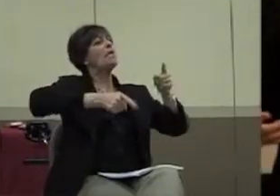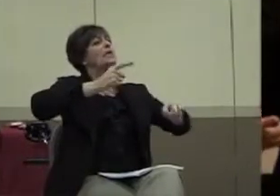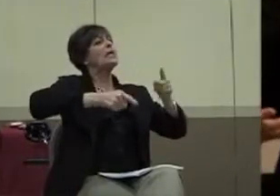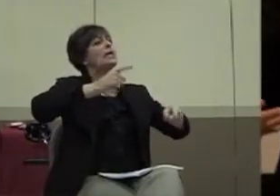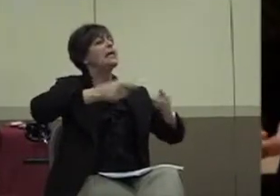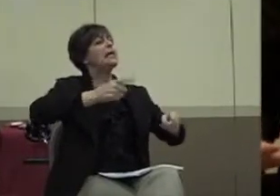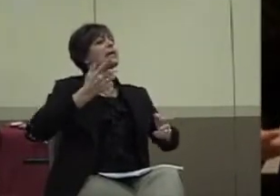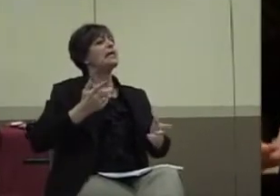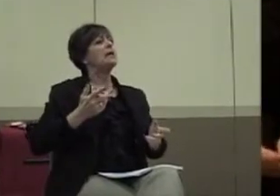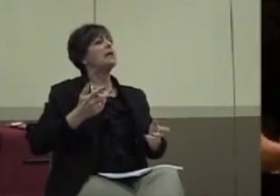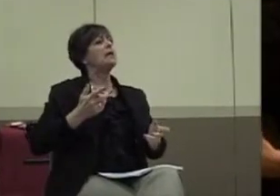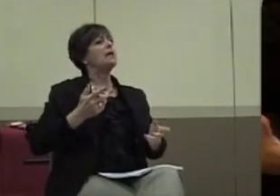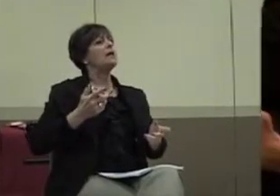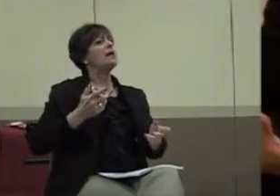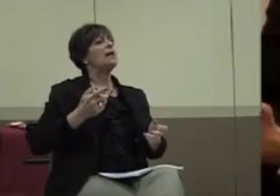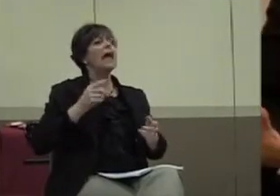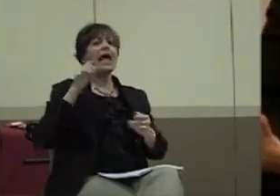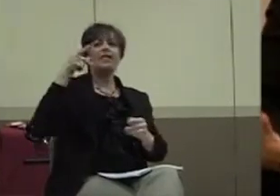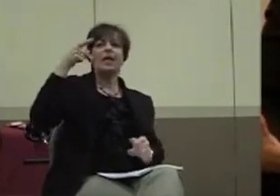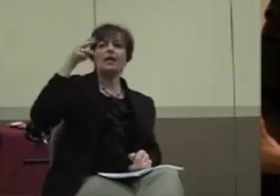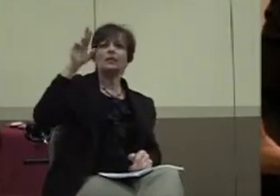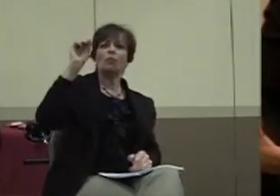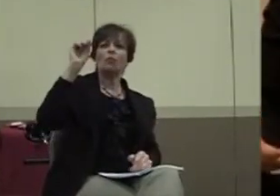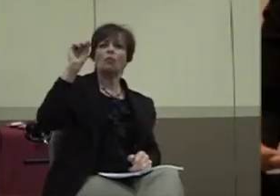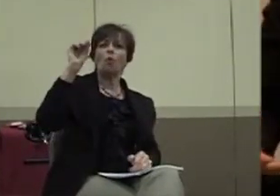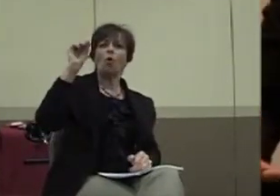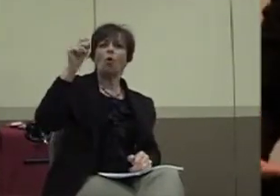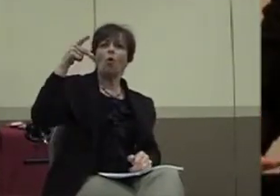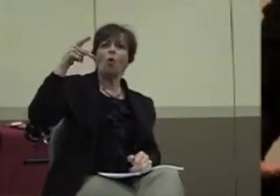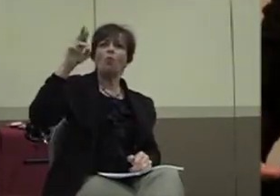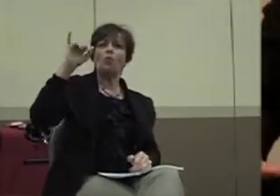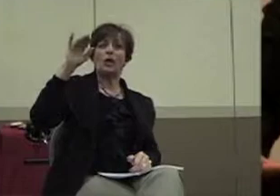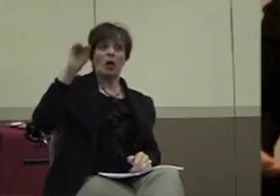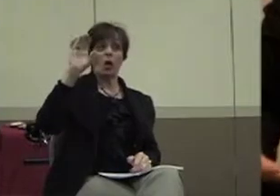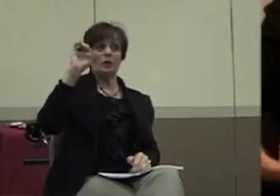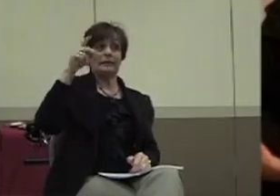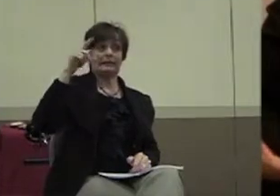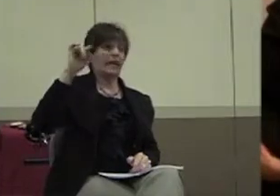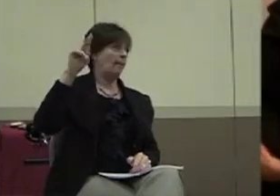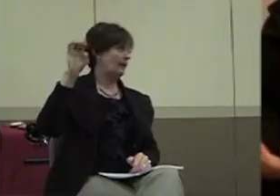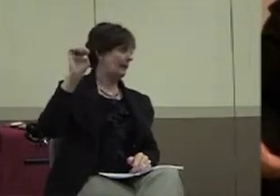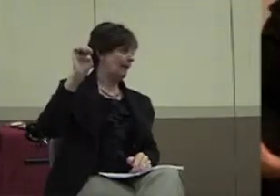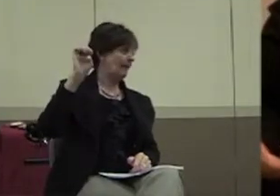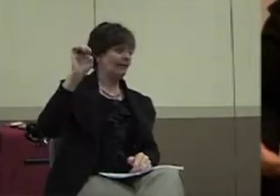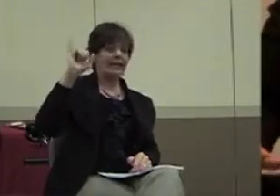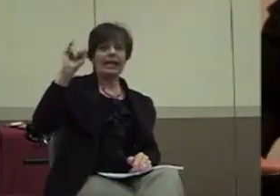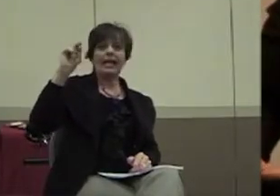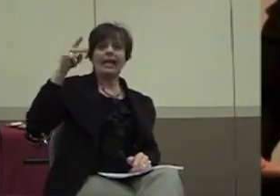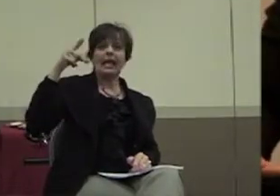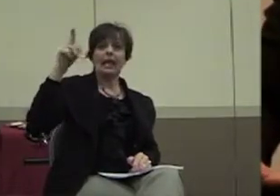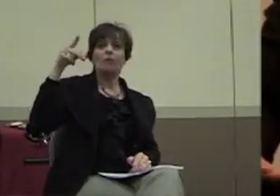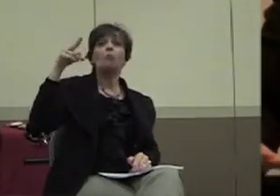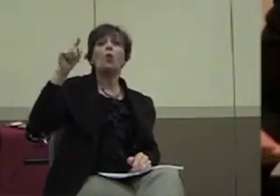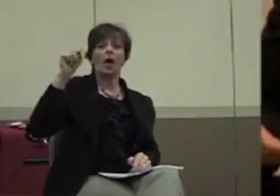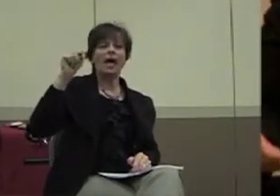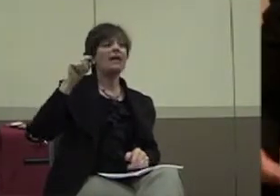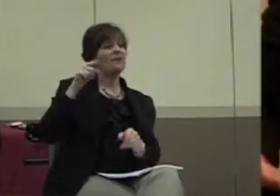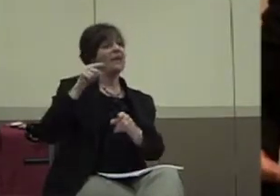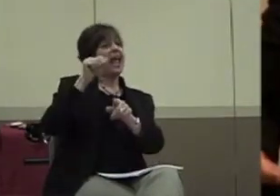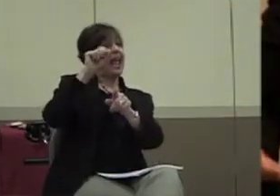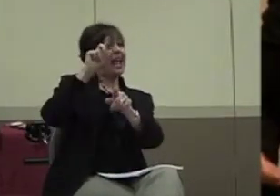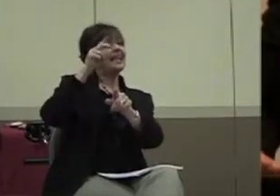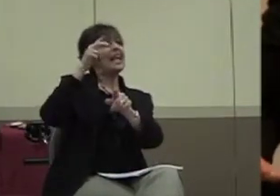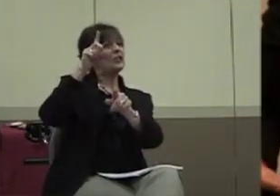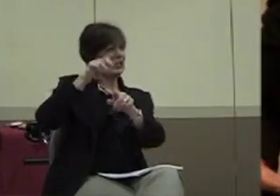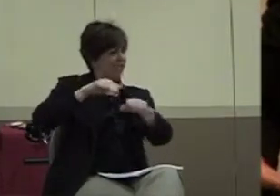are getting is proprioceptive input, which is exactly what kids with ADHD need. It's exactly what you're